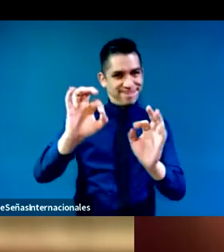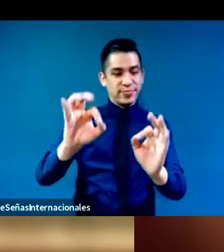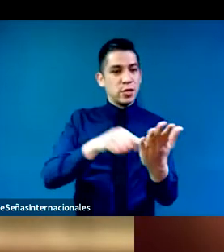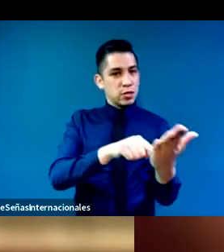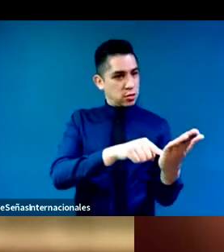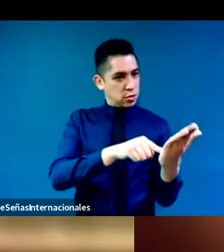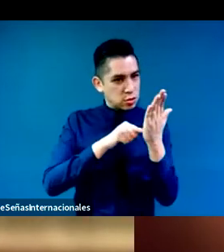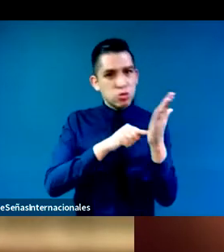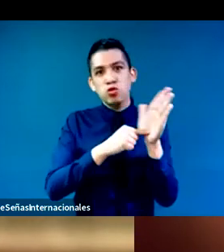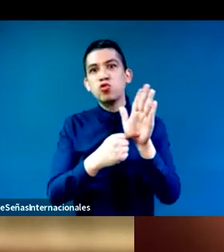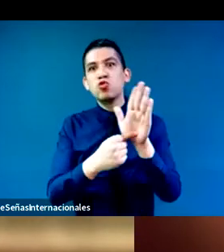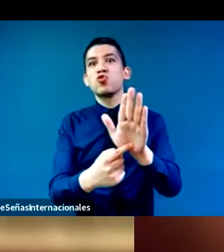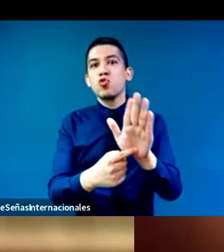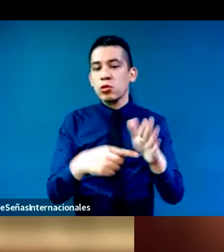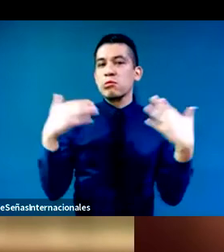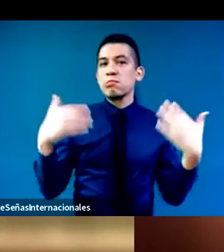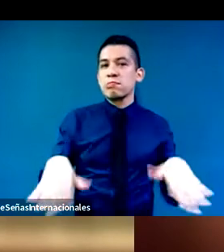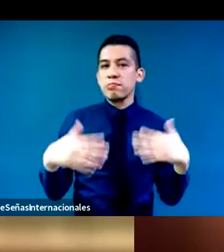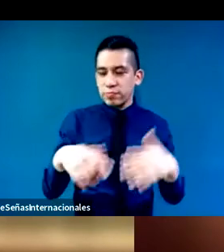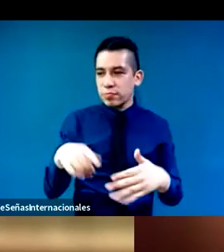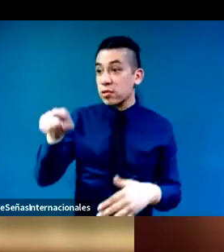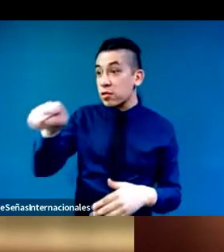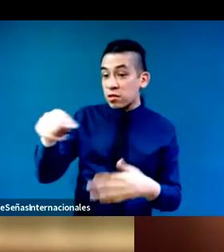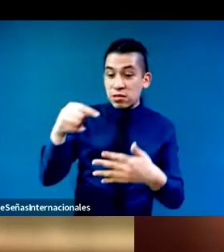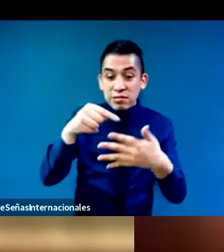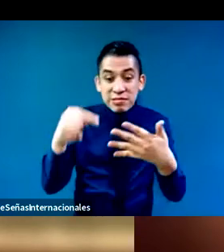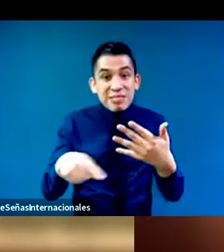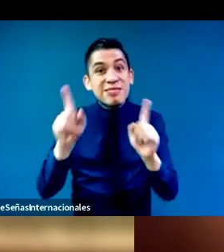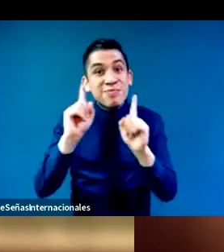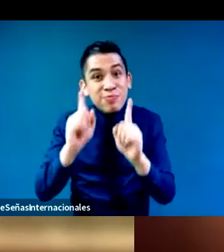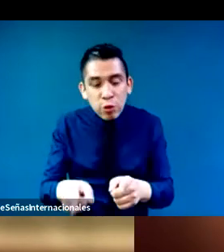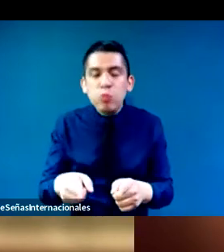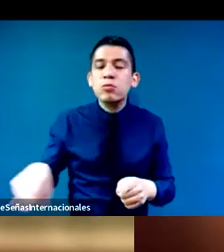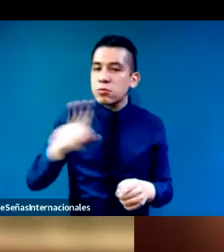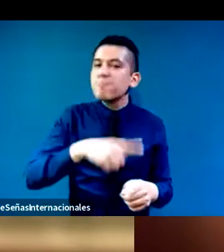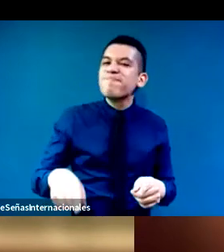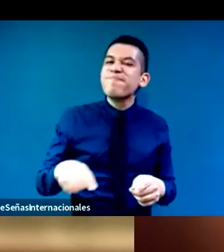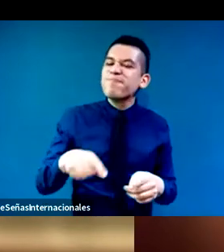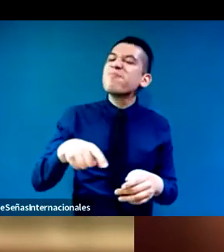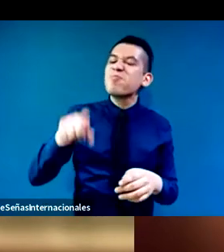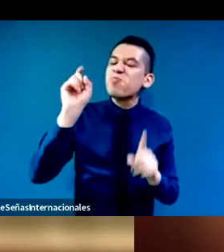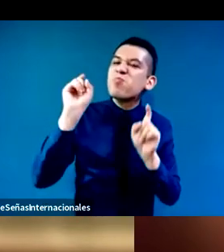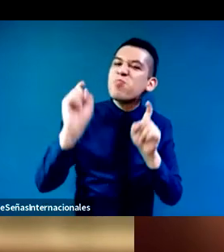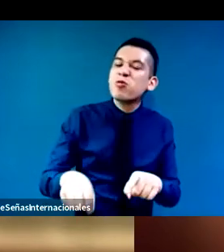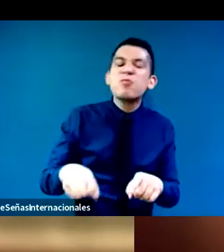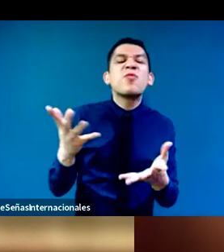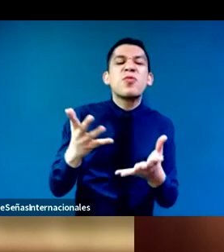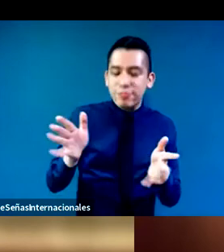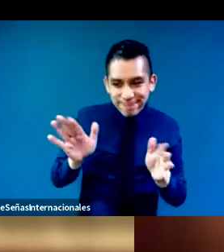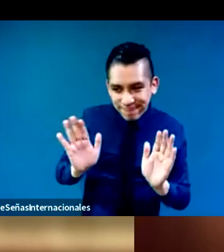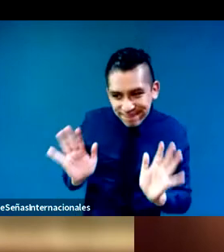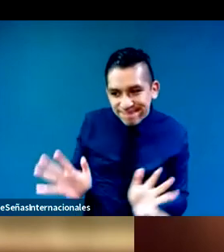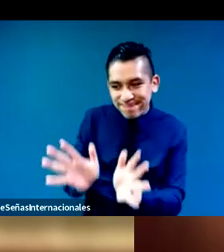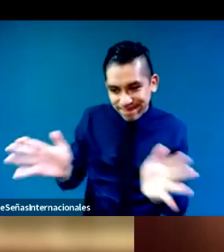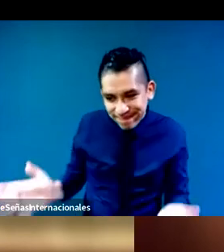and girls' economic empowerment all the world over, and our opportunity to change the narrative and history and the roles that we